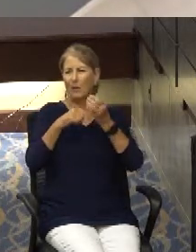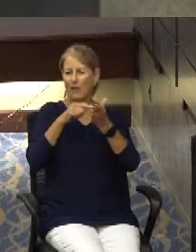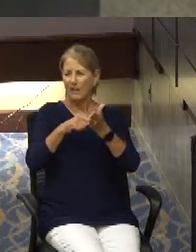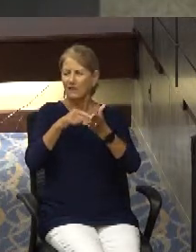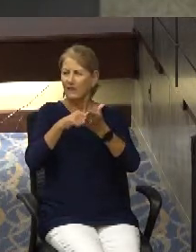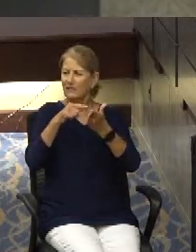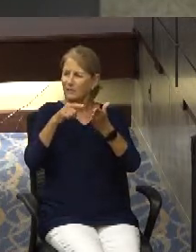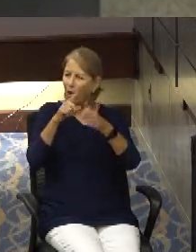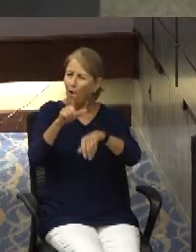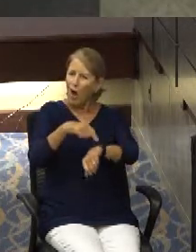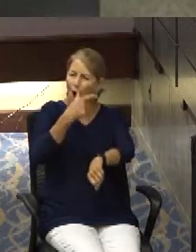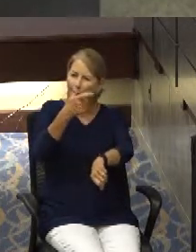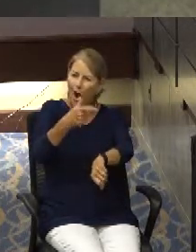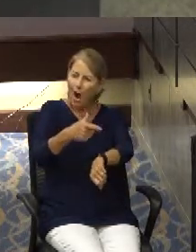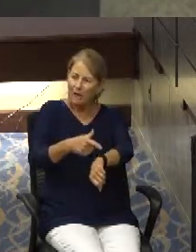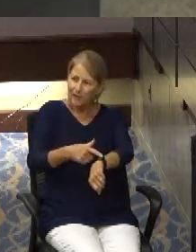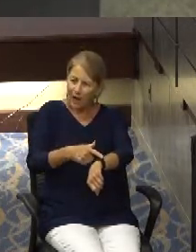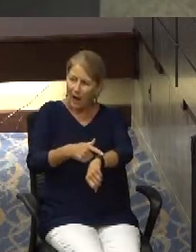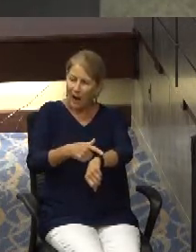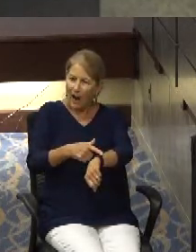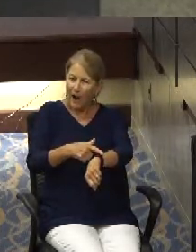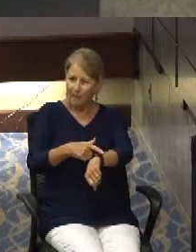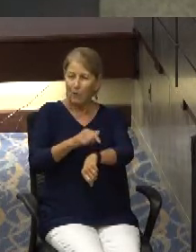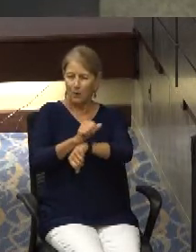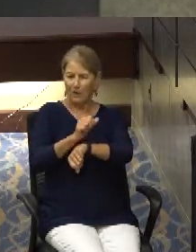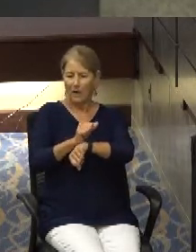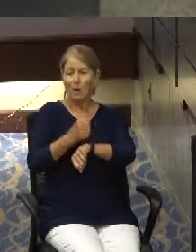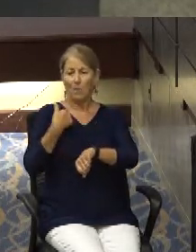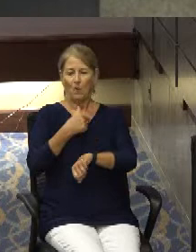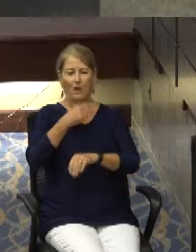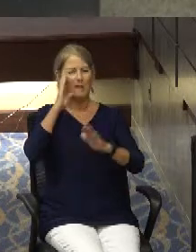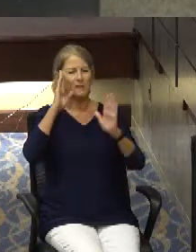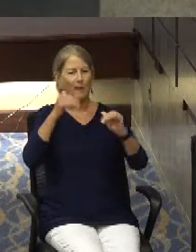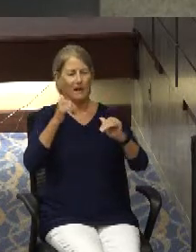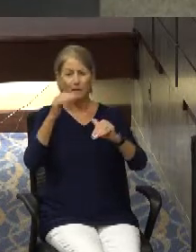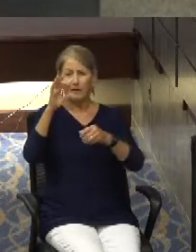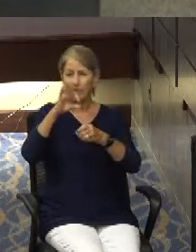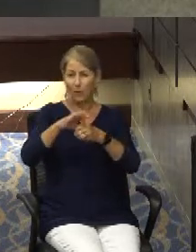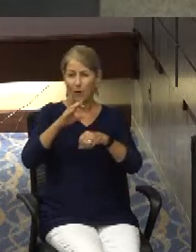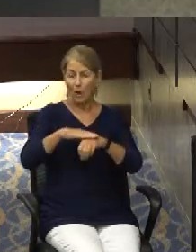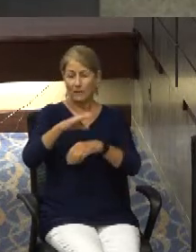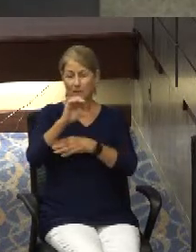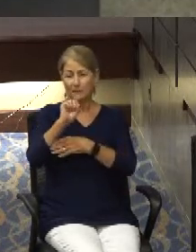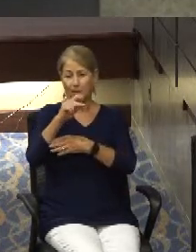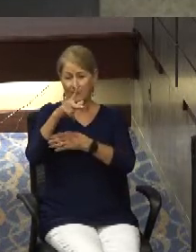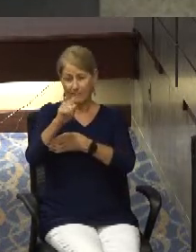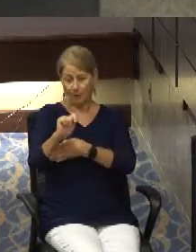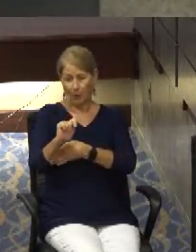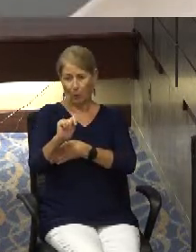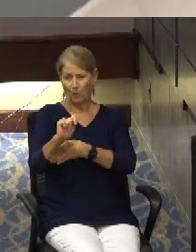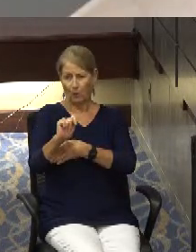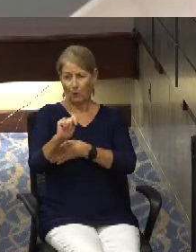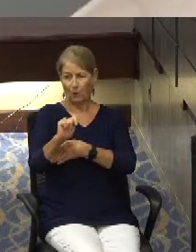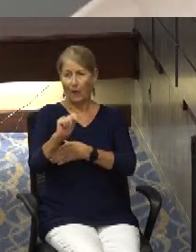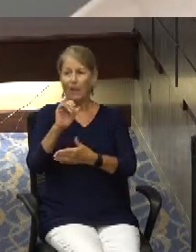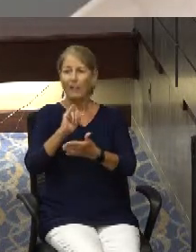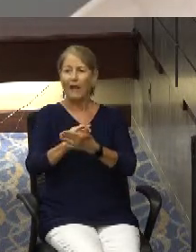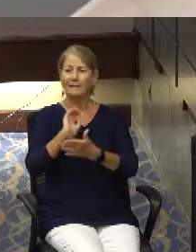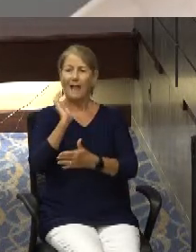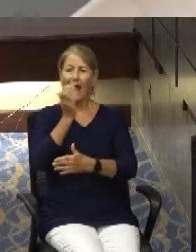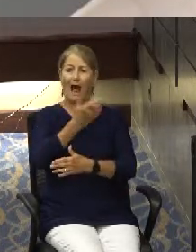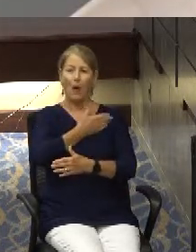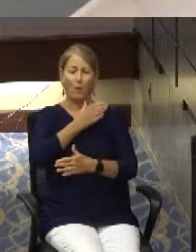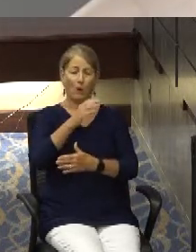time coming. We expect this to be voted on in September. That is our expectation.